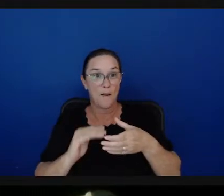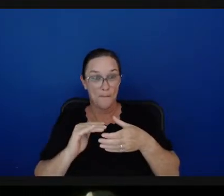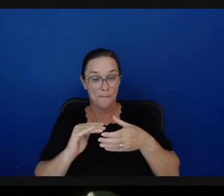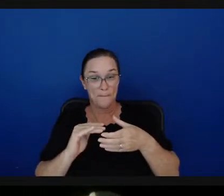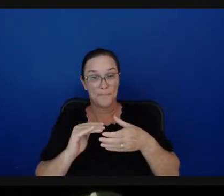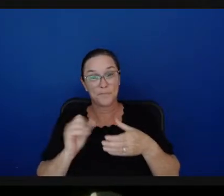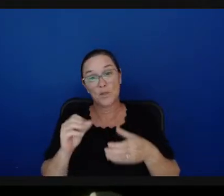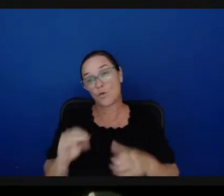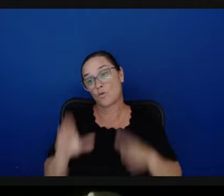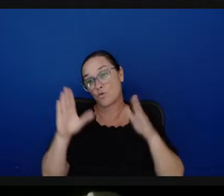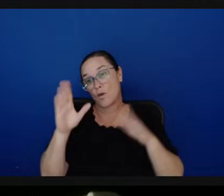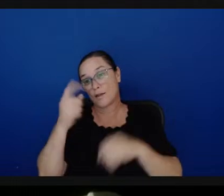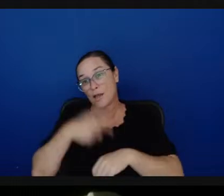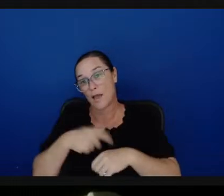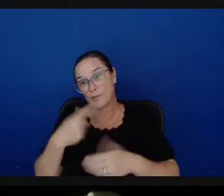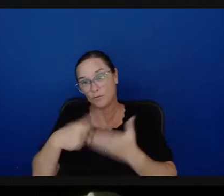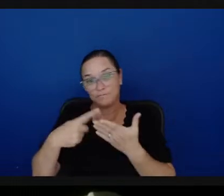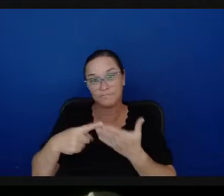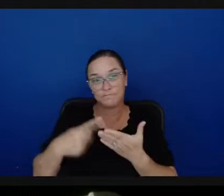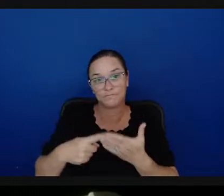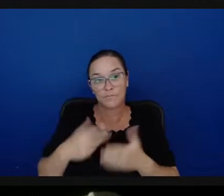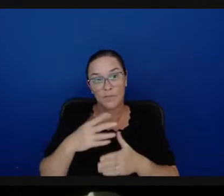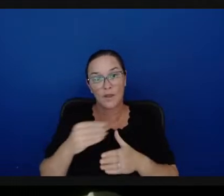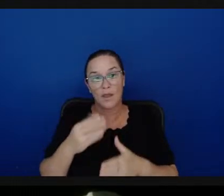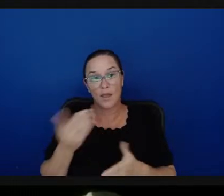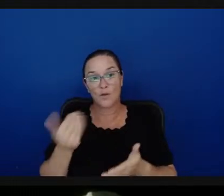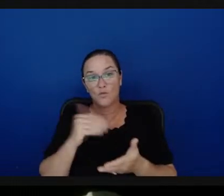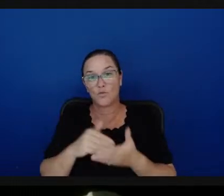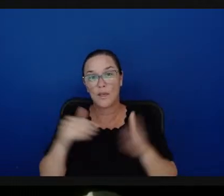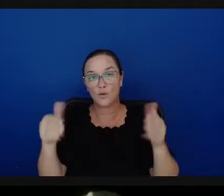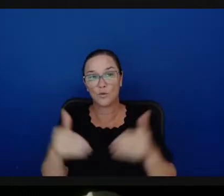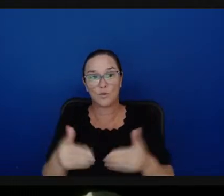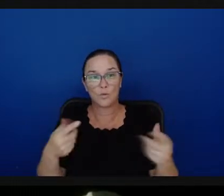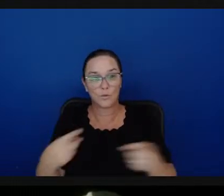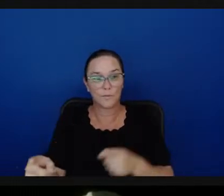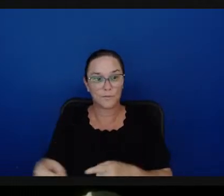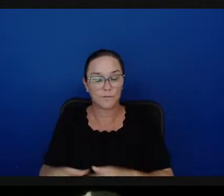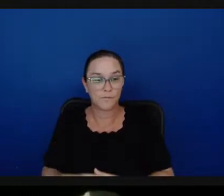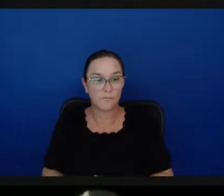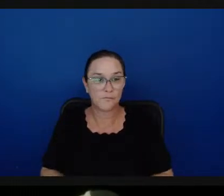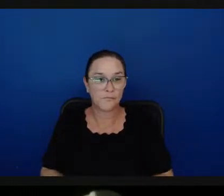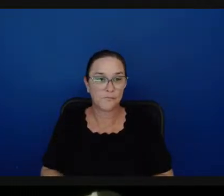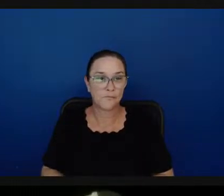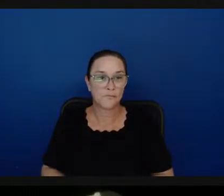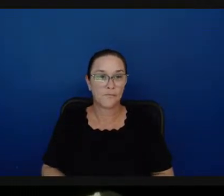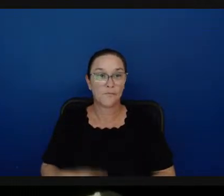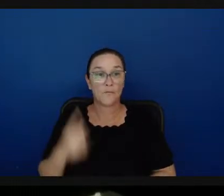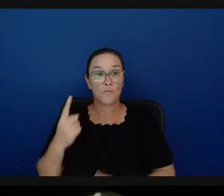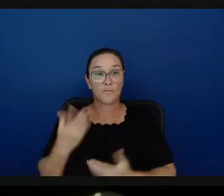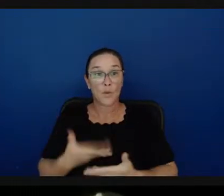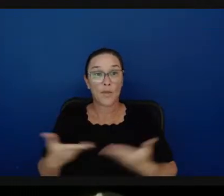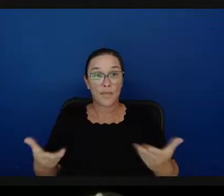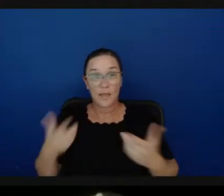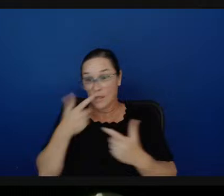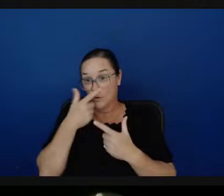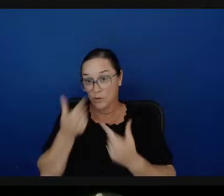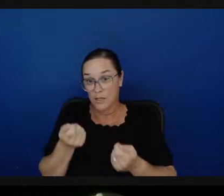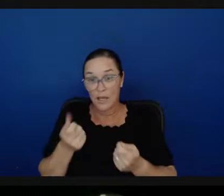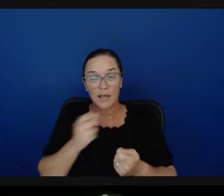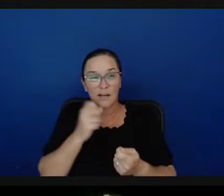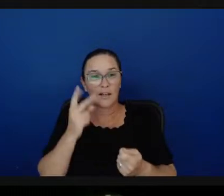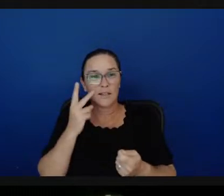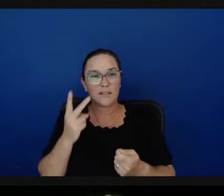time to talk about it and reintroduce all of us to what that is in case it does get bad. One thing that was interesting to me is I haven't seen many